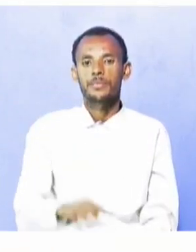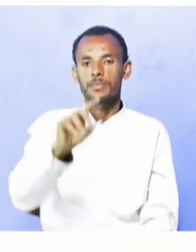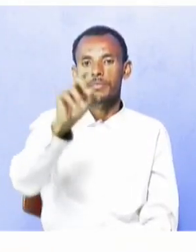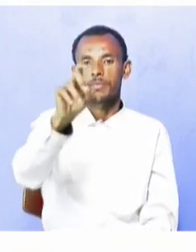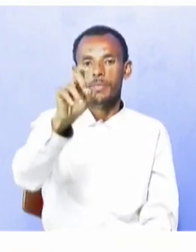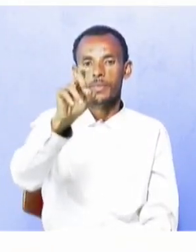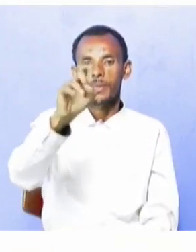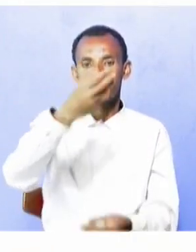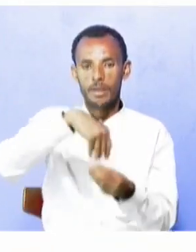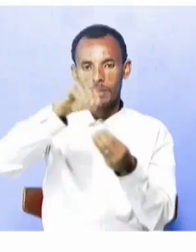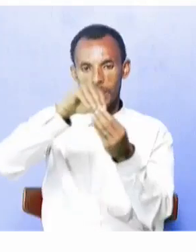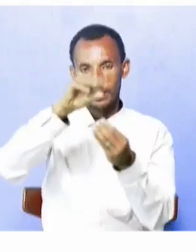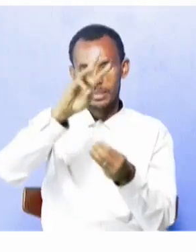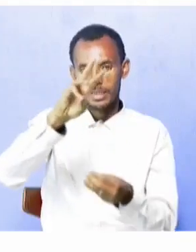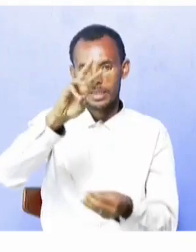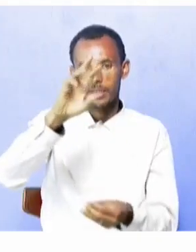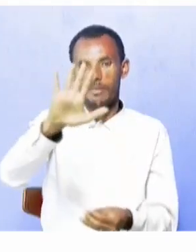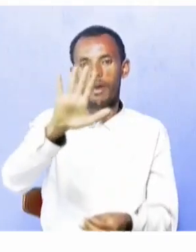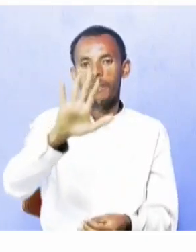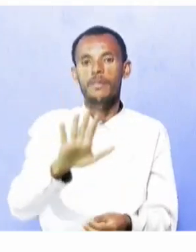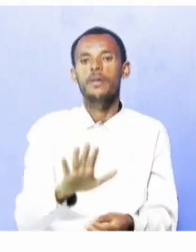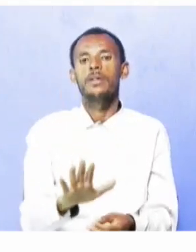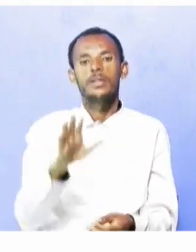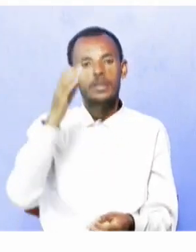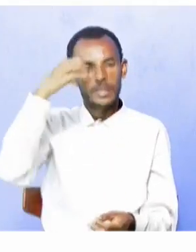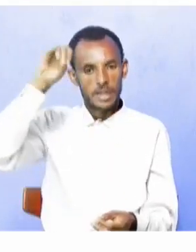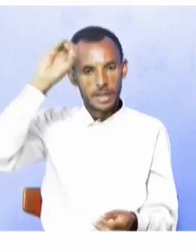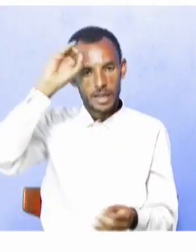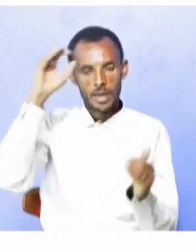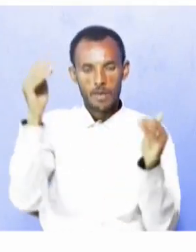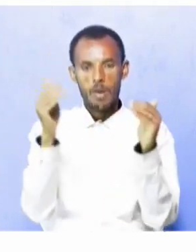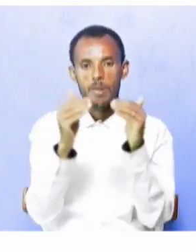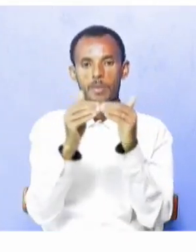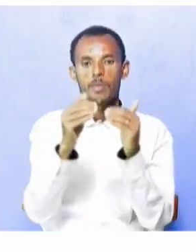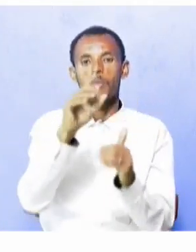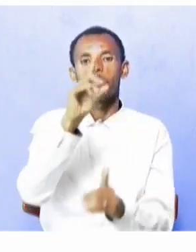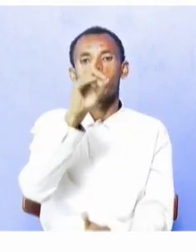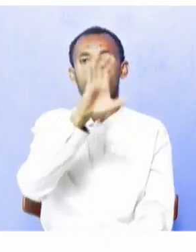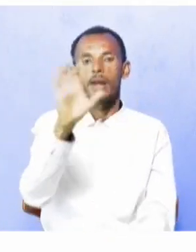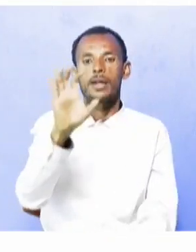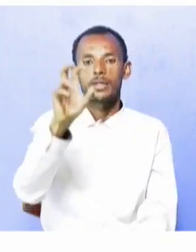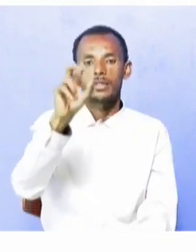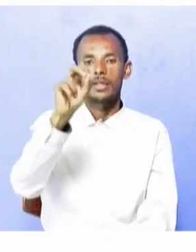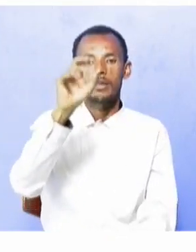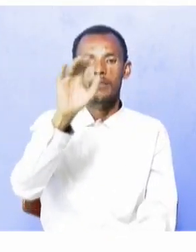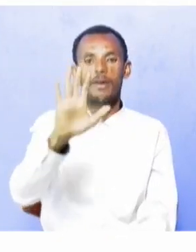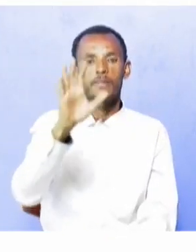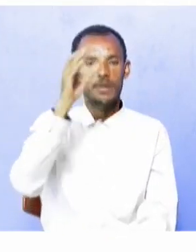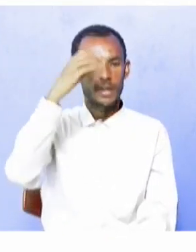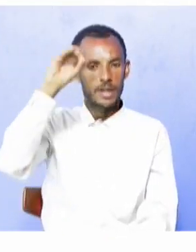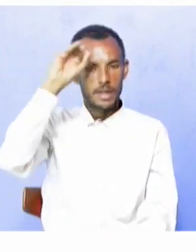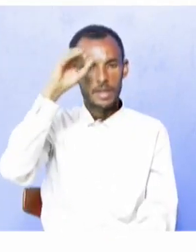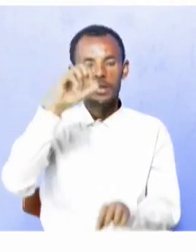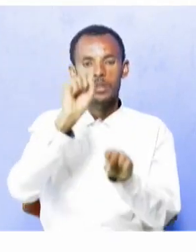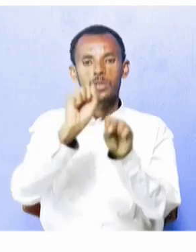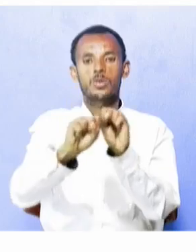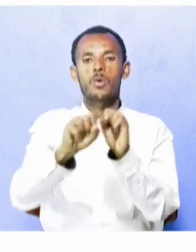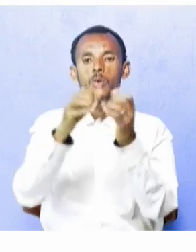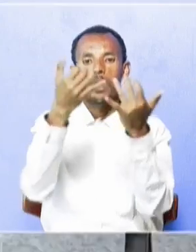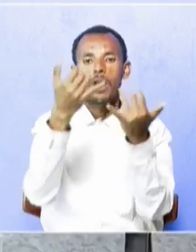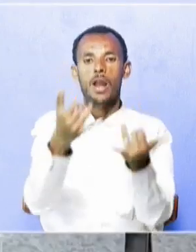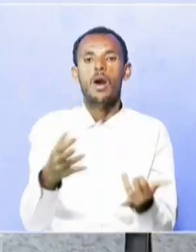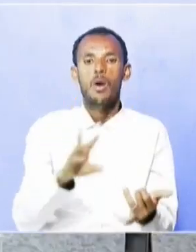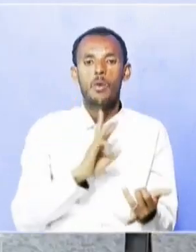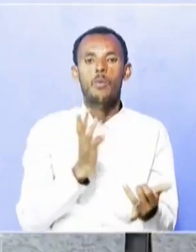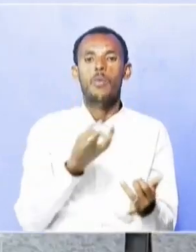x plus 65 degree is 135 degree. So now we